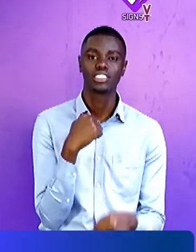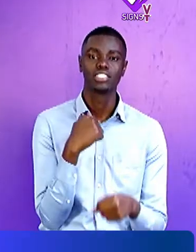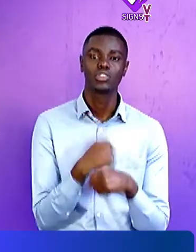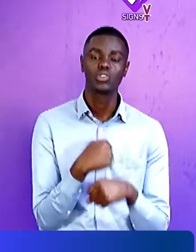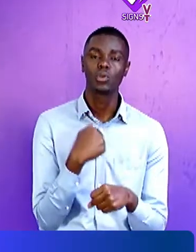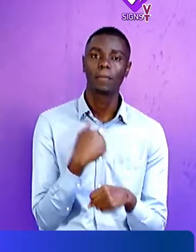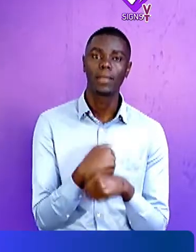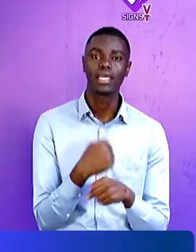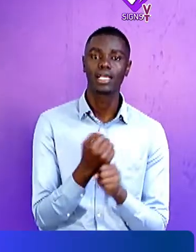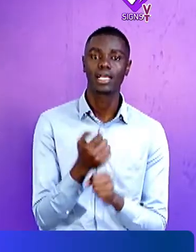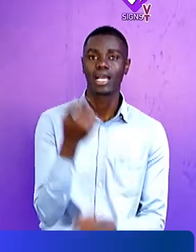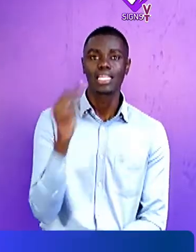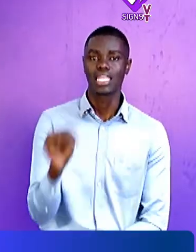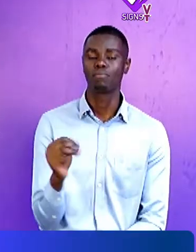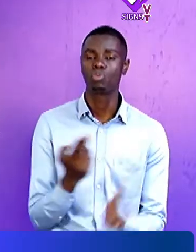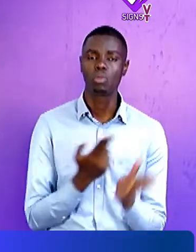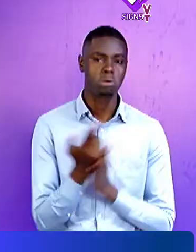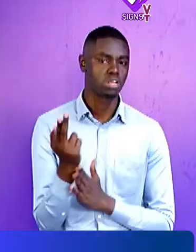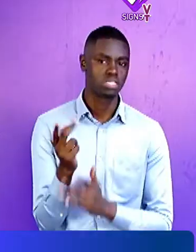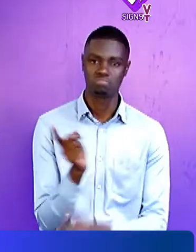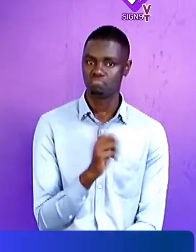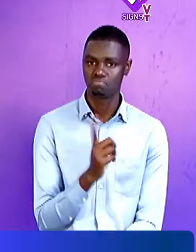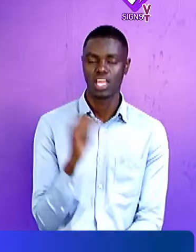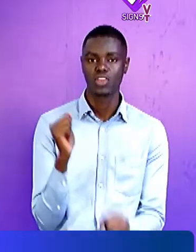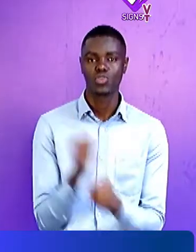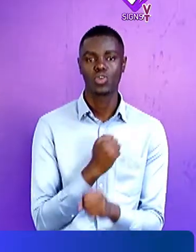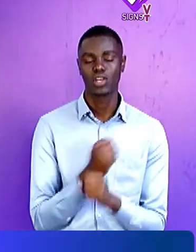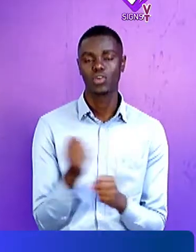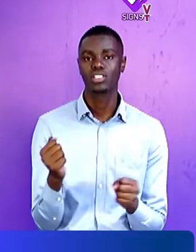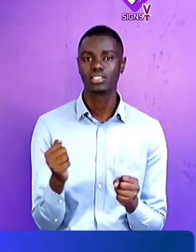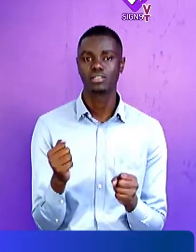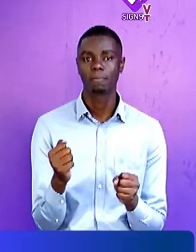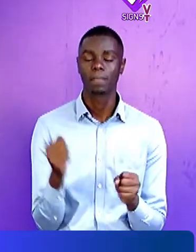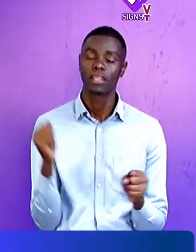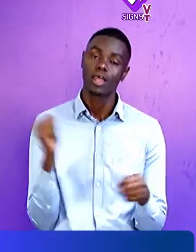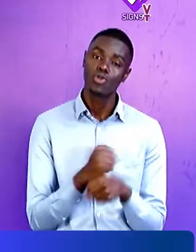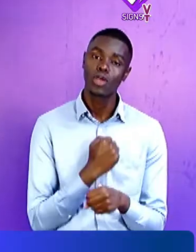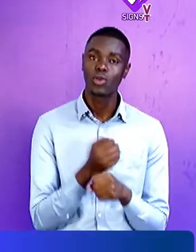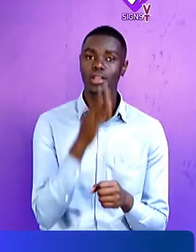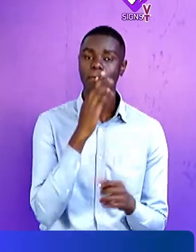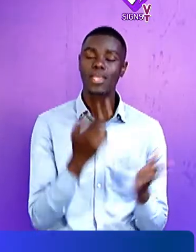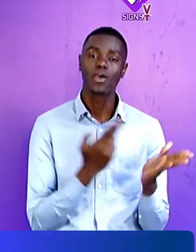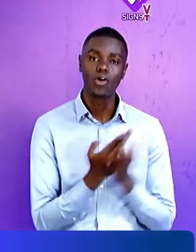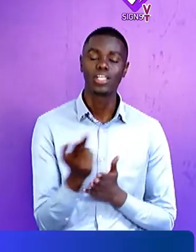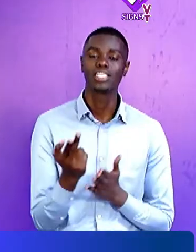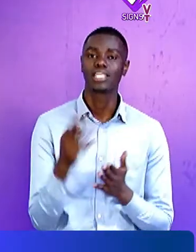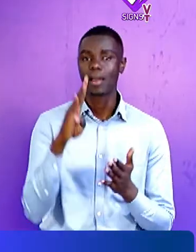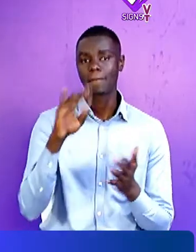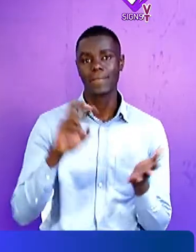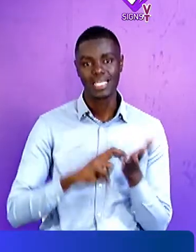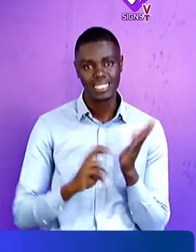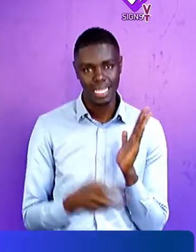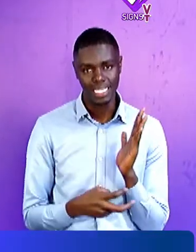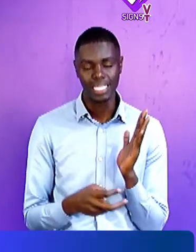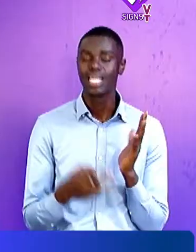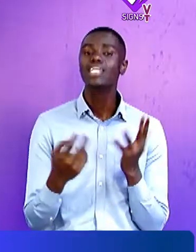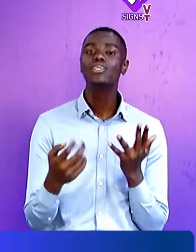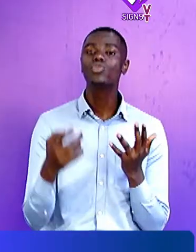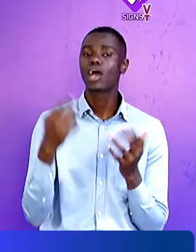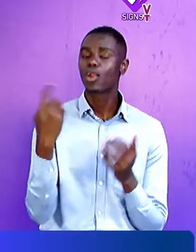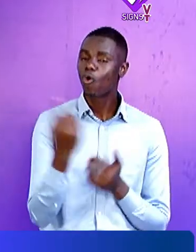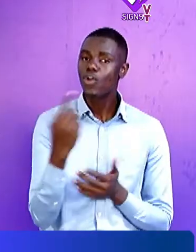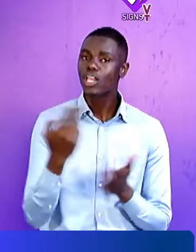be honest. You cannot be an honest person by signing a contract. You're already honest, and you're confirming the honesty